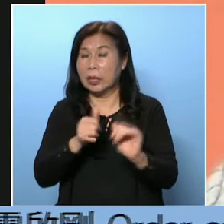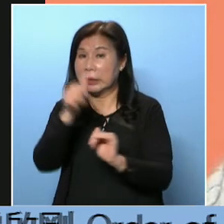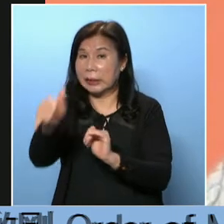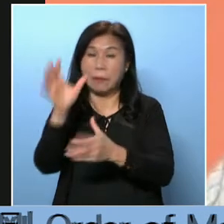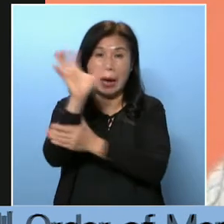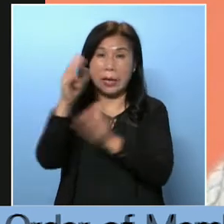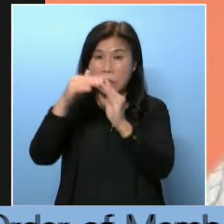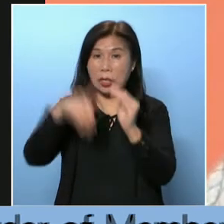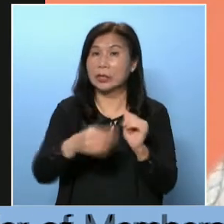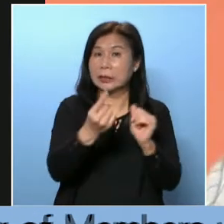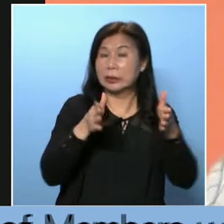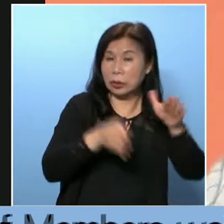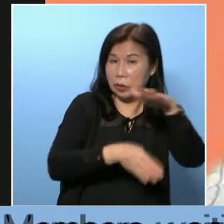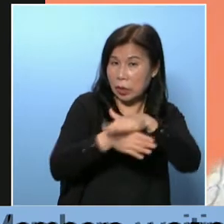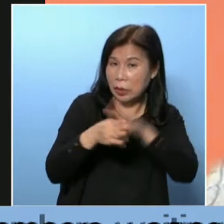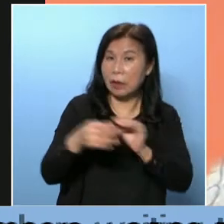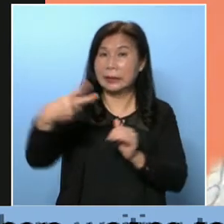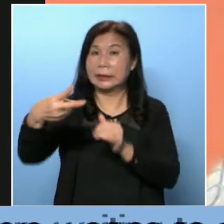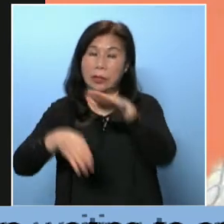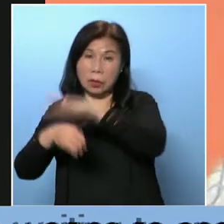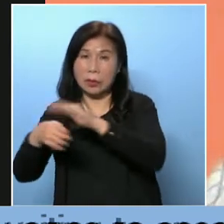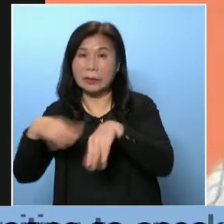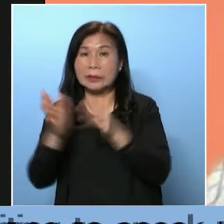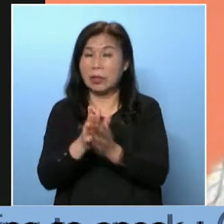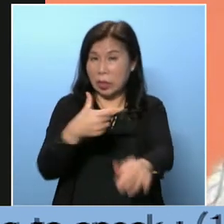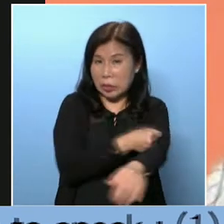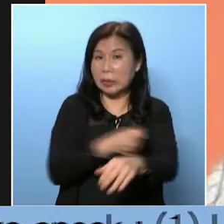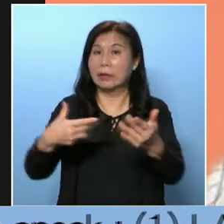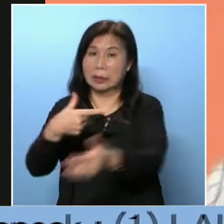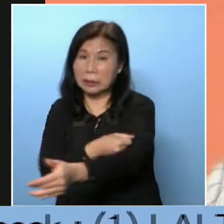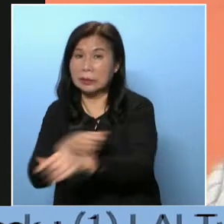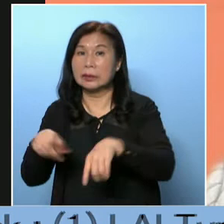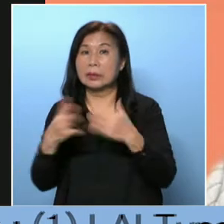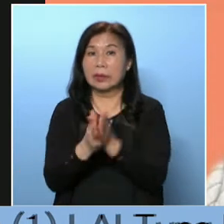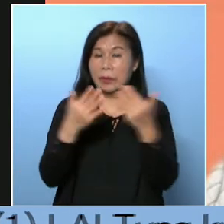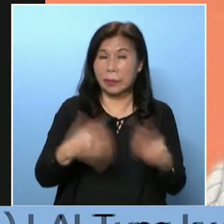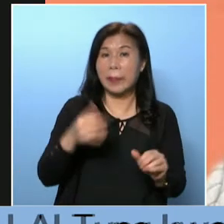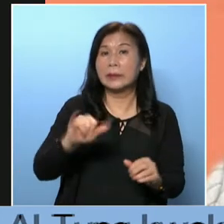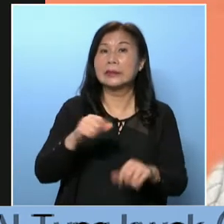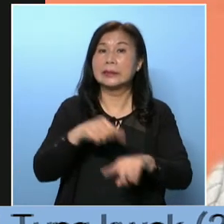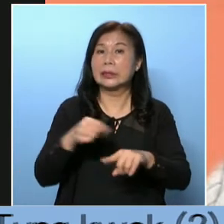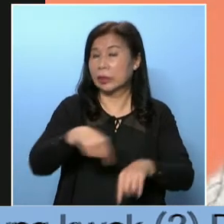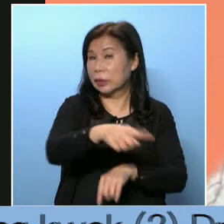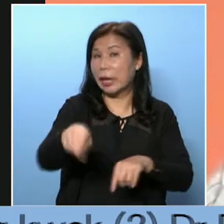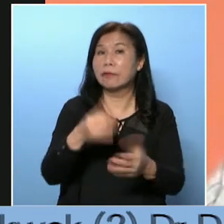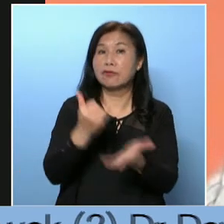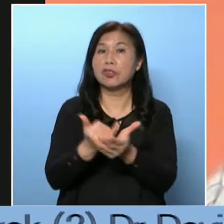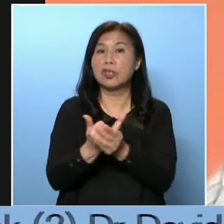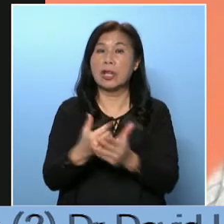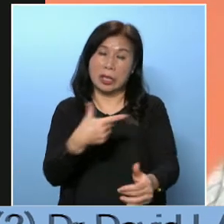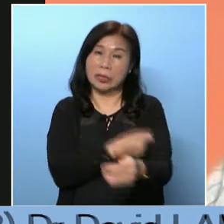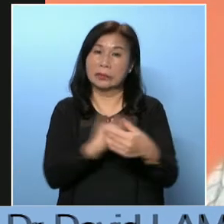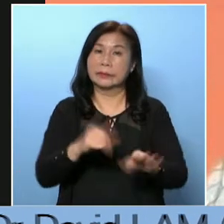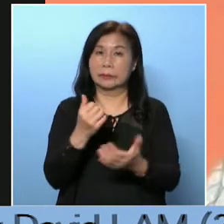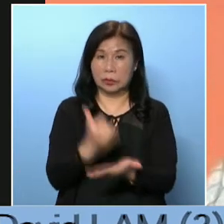a registration desk, and the various screening rooms can be turned into vaccination rooms. And after vaccination, there are enough